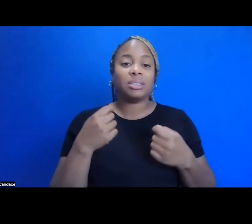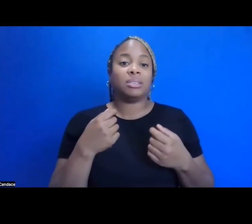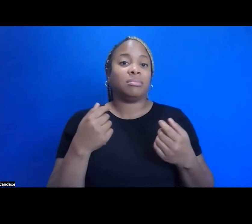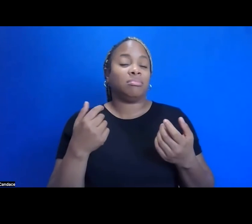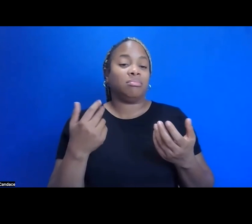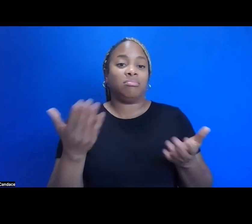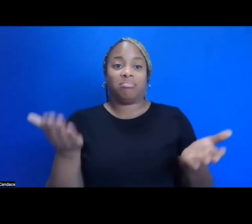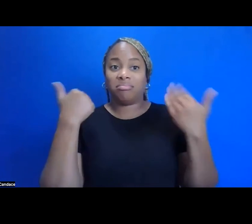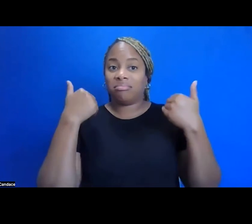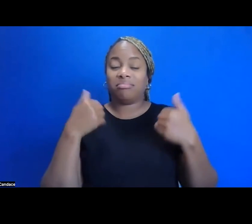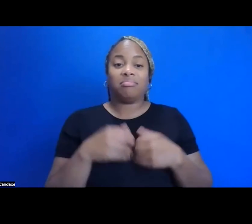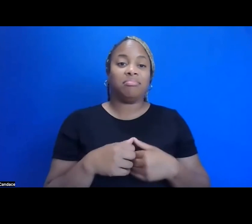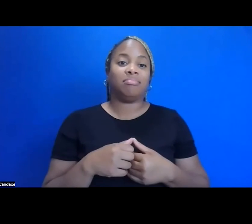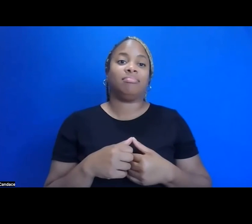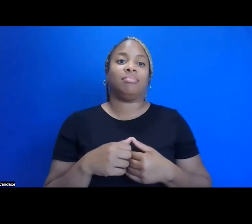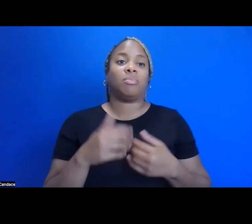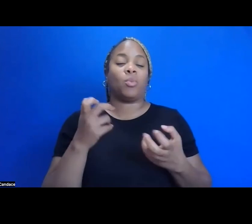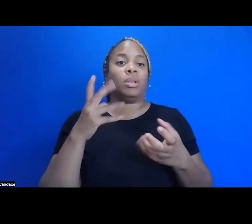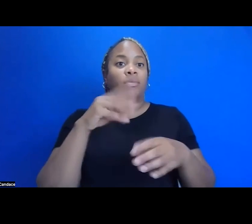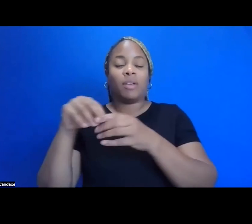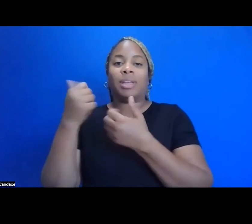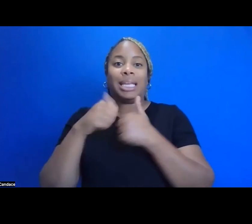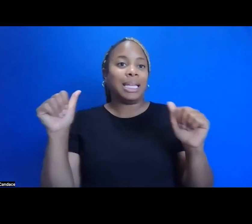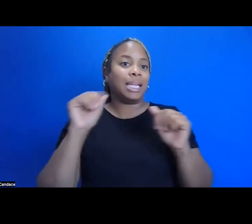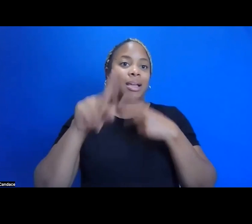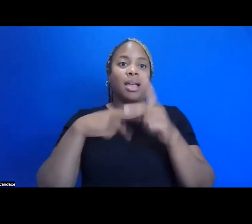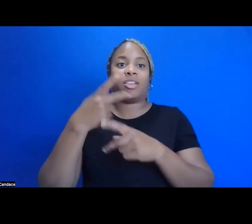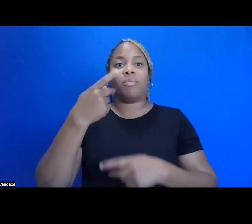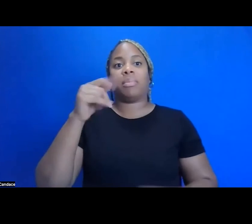kind of platform you can get us, and we'll speak to you.